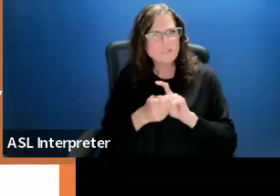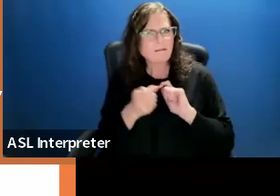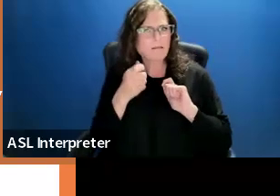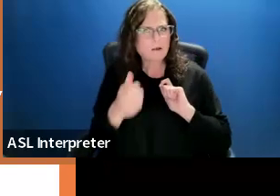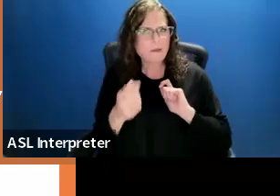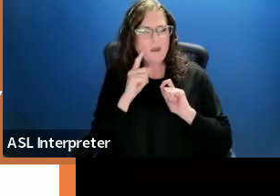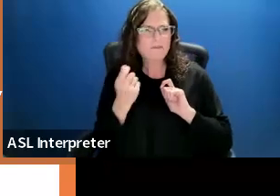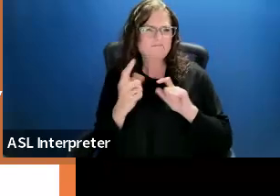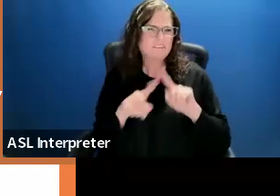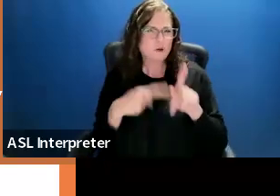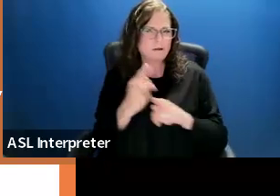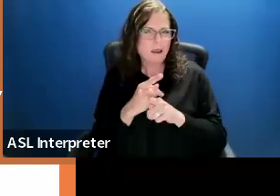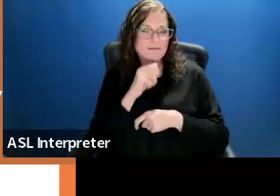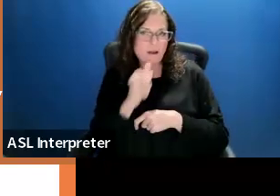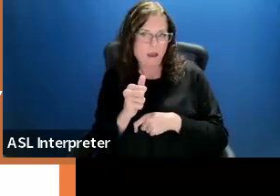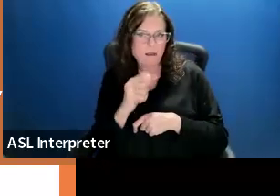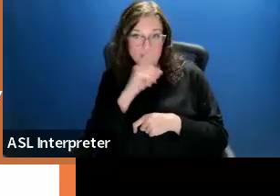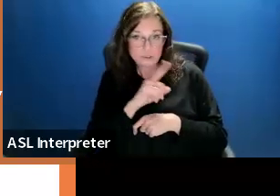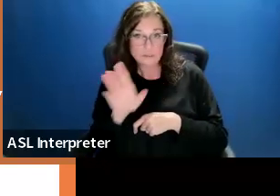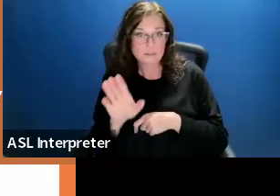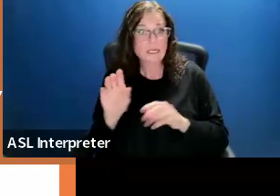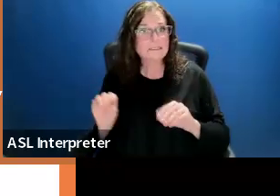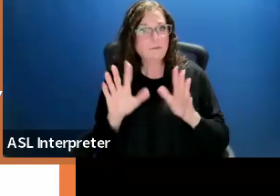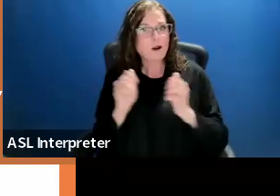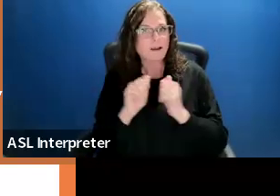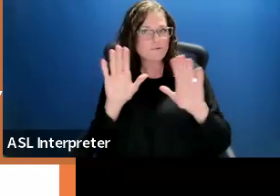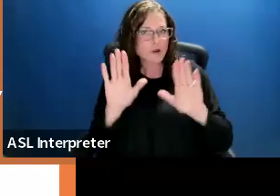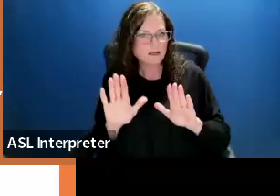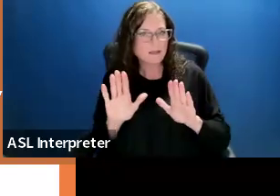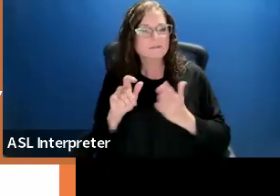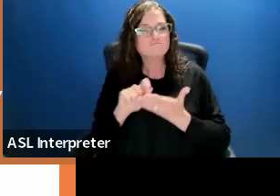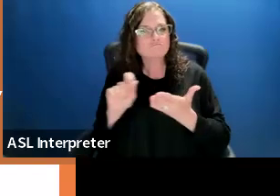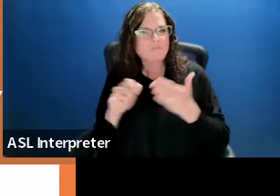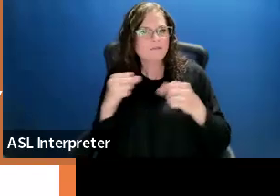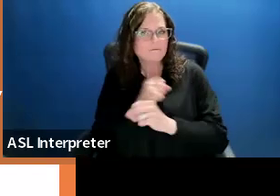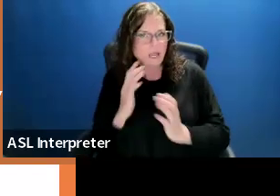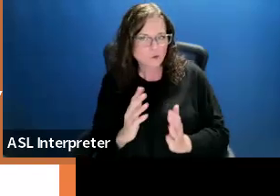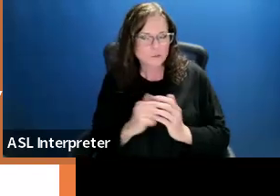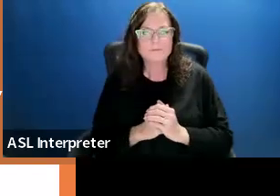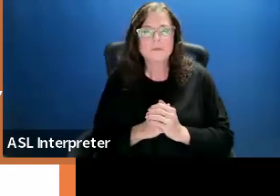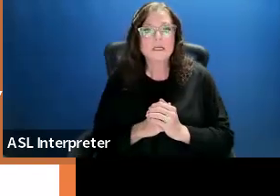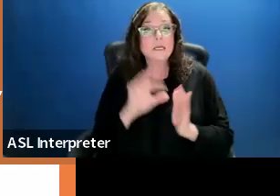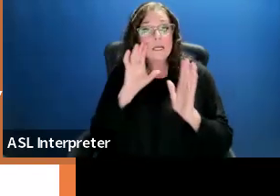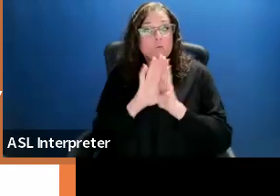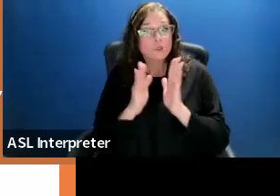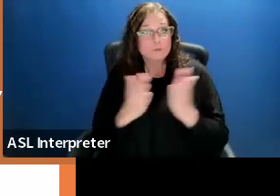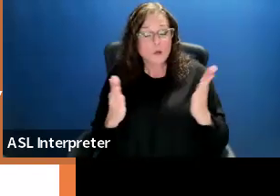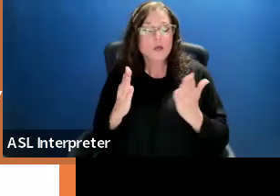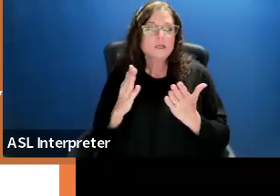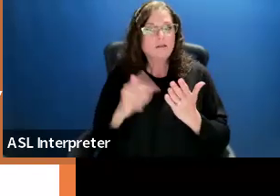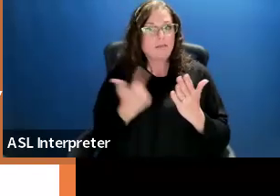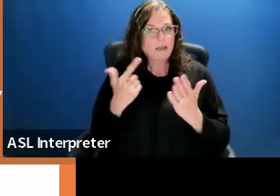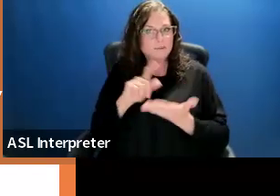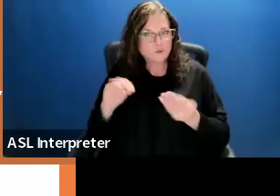slightly, we have a different kind of nonfiction, A Spark of Greatness, the autobiography of a fighter. This picture book autobiography is the